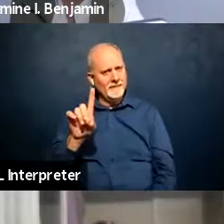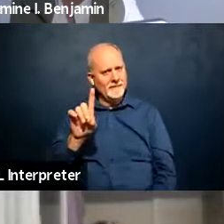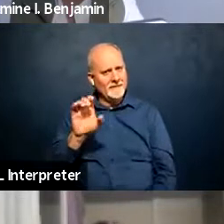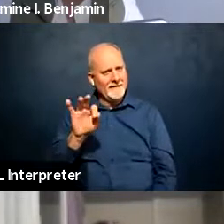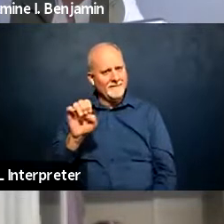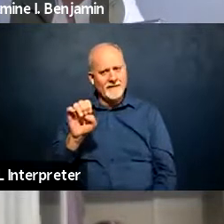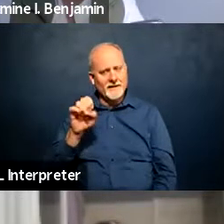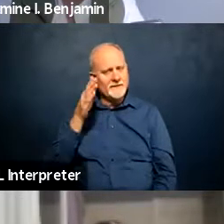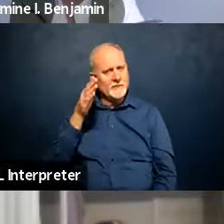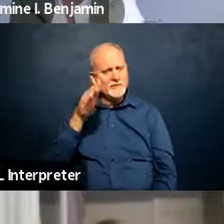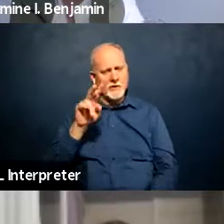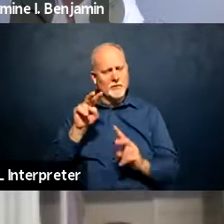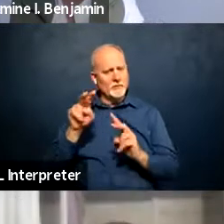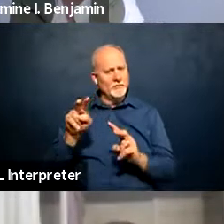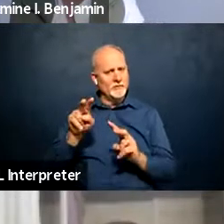forward.